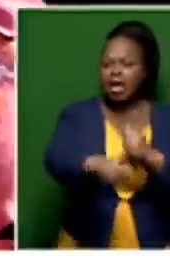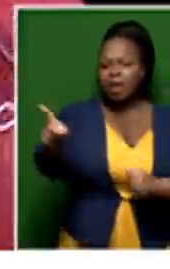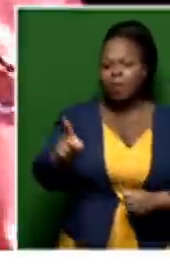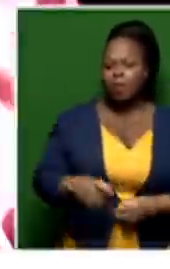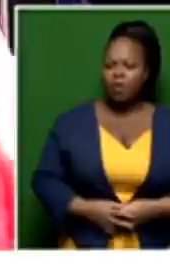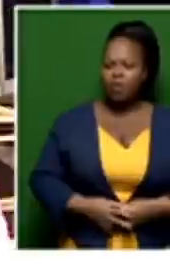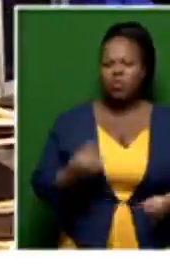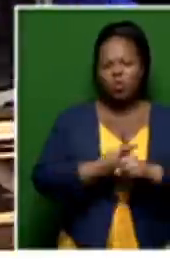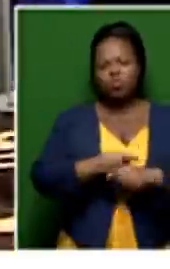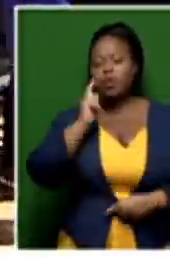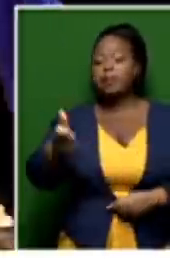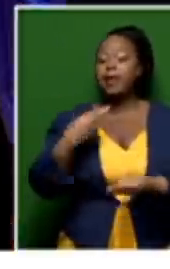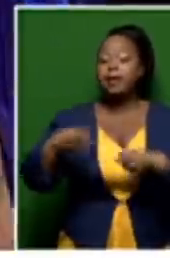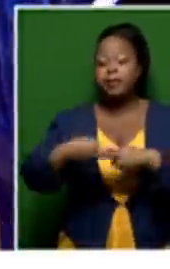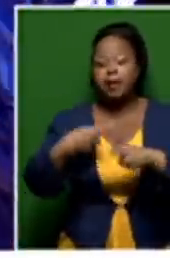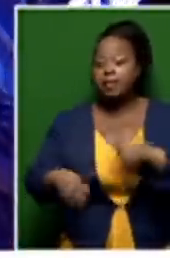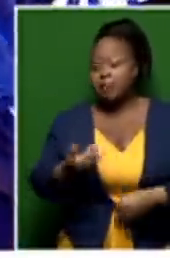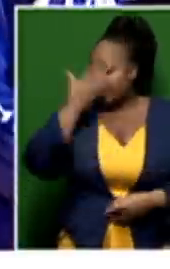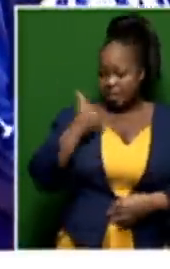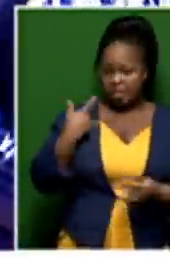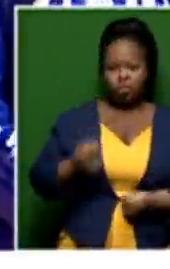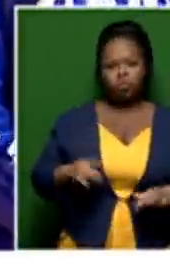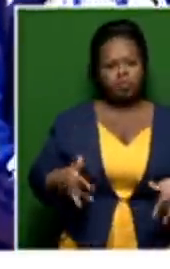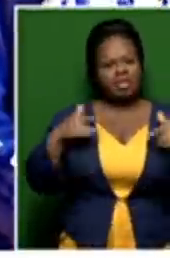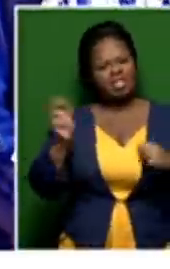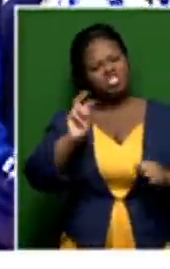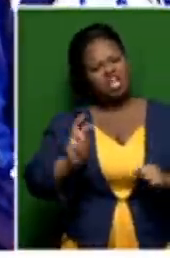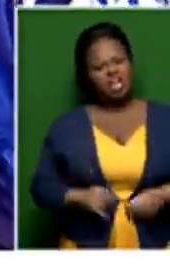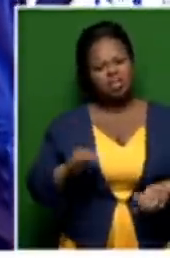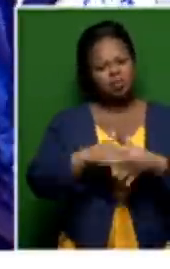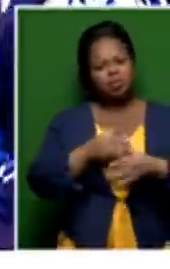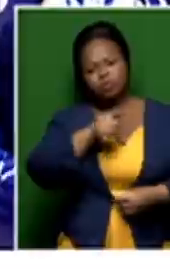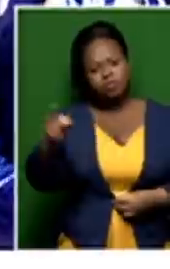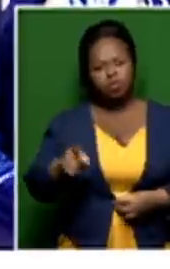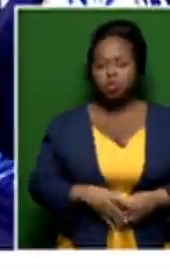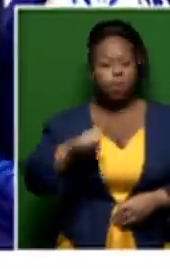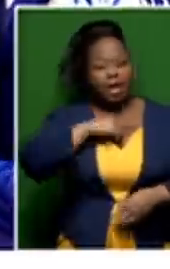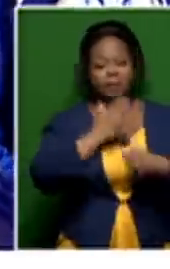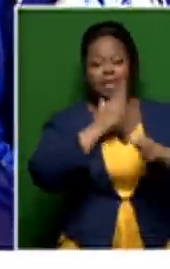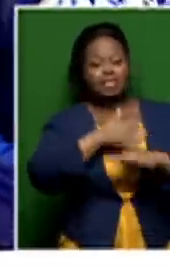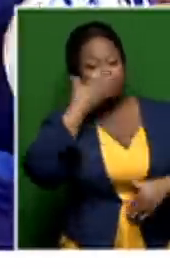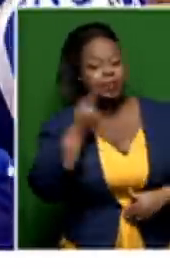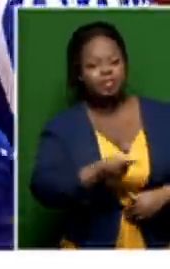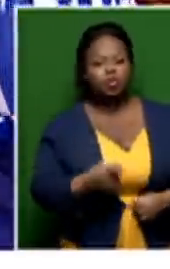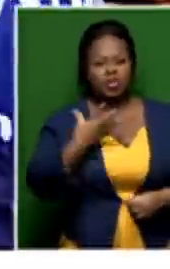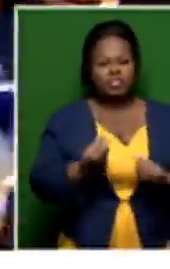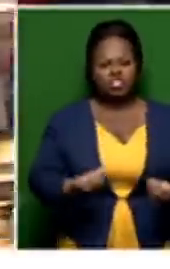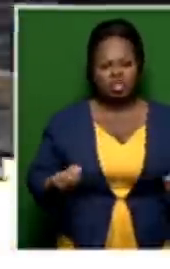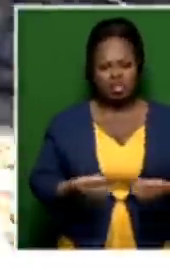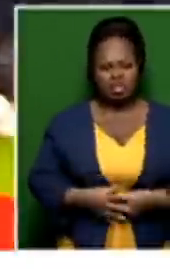abanye sibhadala amarente thina abanye asazi manje siyophila kanjani ngendaba yabo ngoba bona abasebenzi sinabantwana